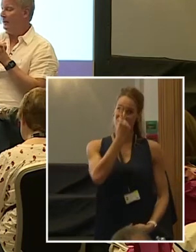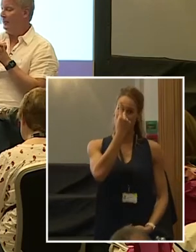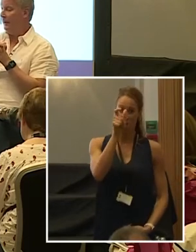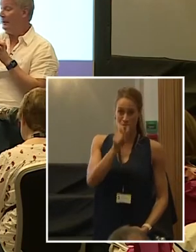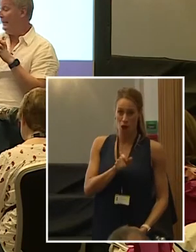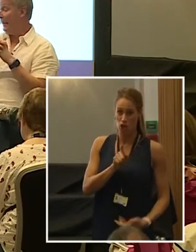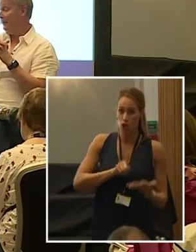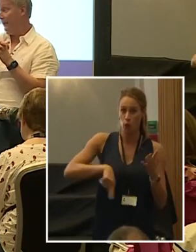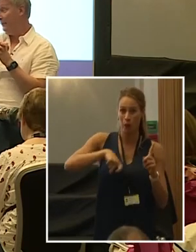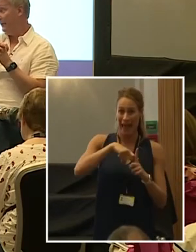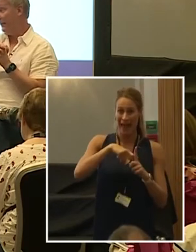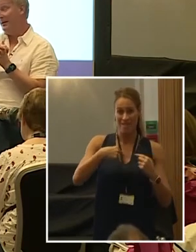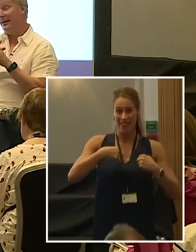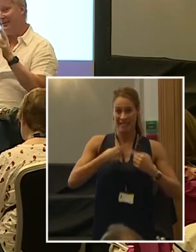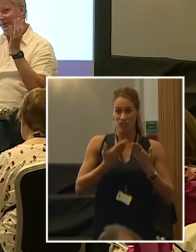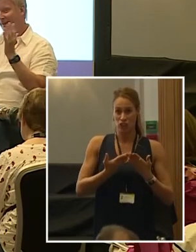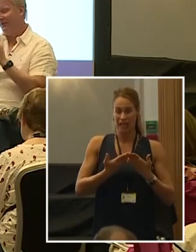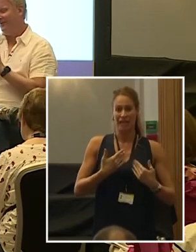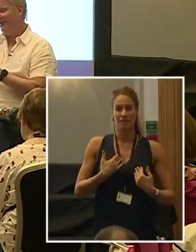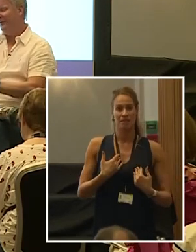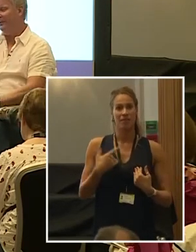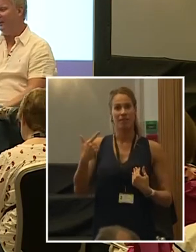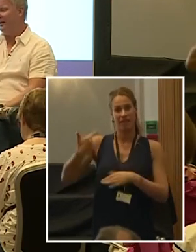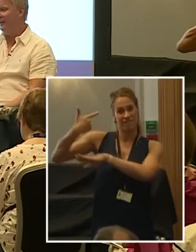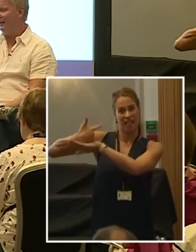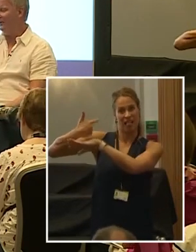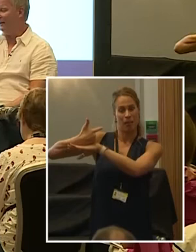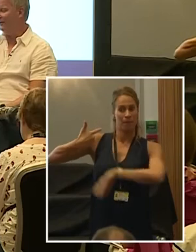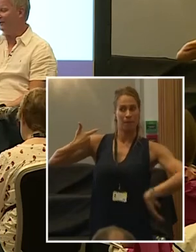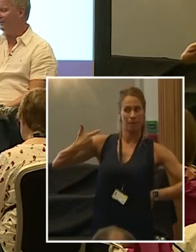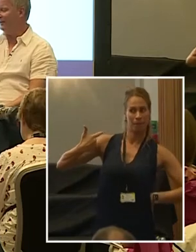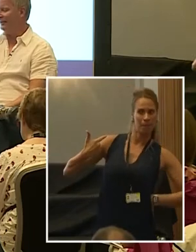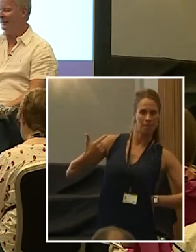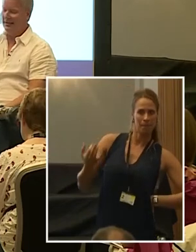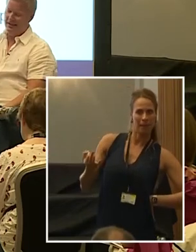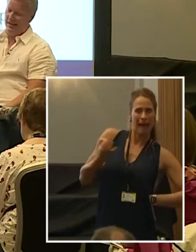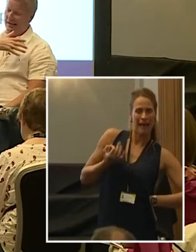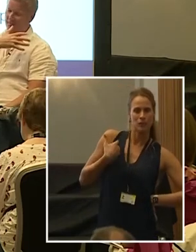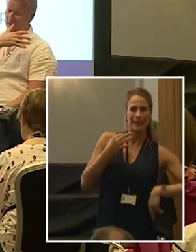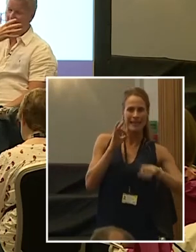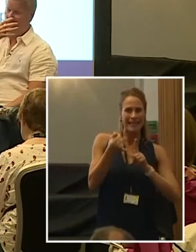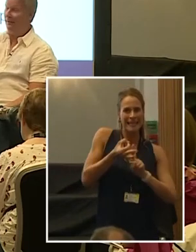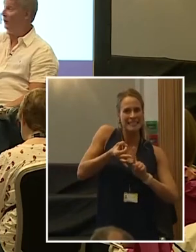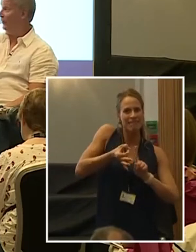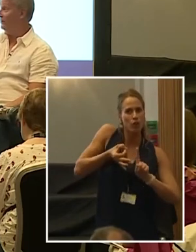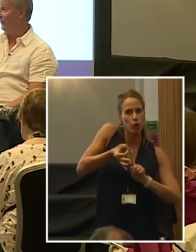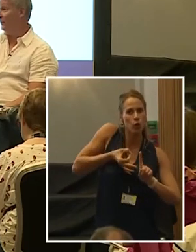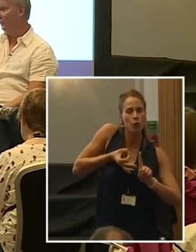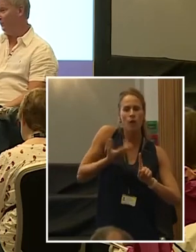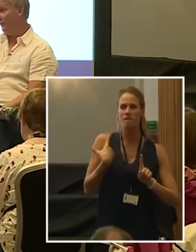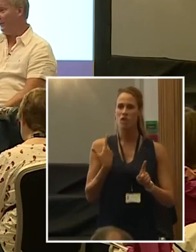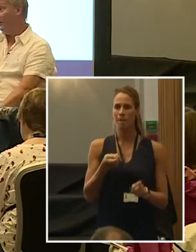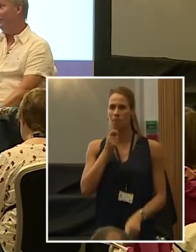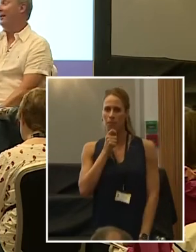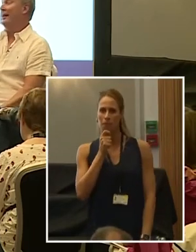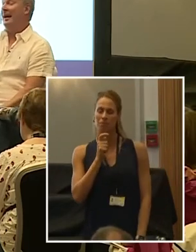The BBC came and filmed, and I was asked if I was willing to be interviewed by Fergus Walls and have the operation filmed,